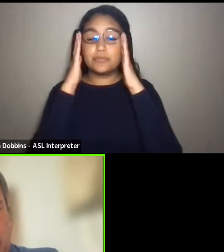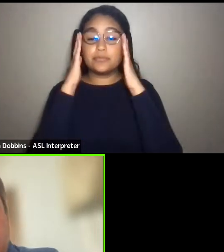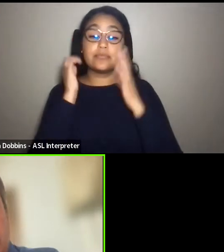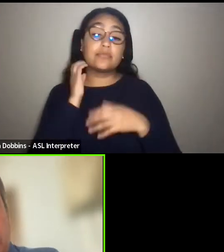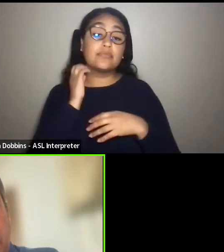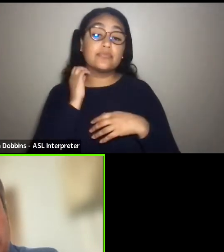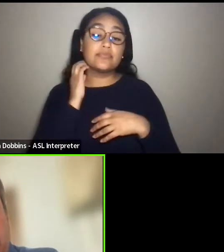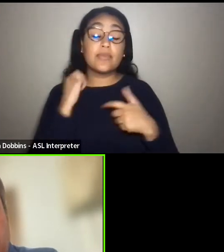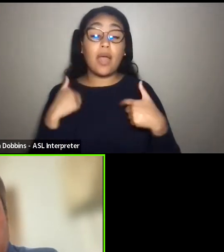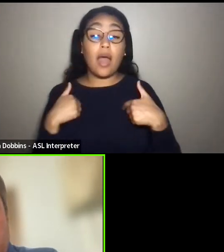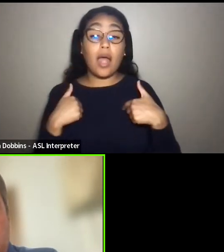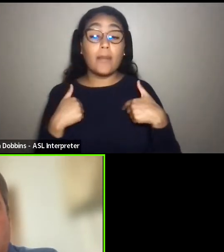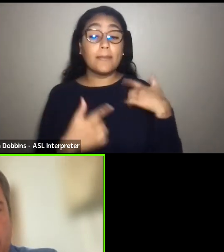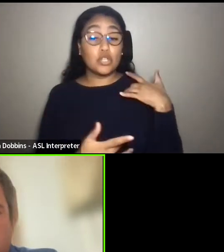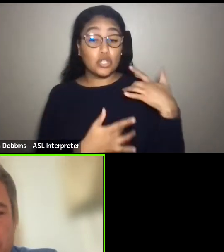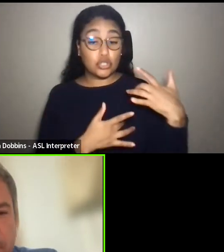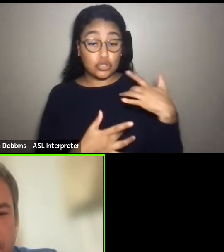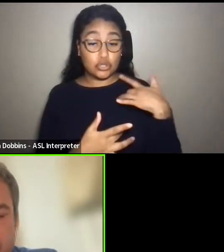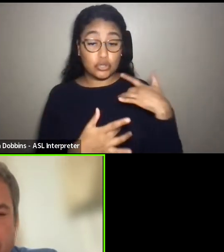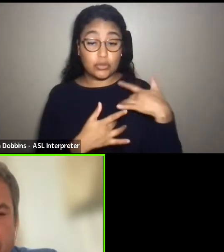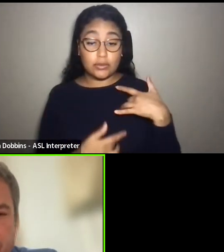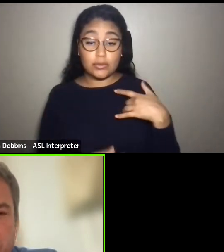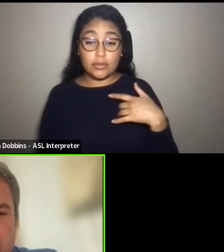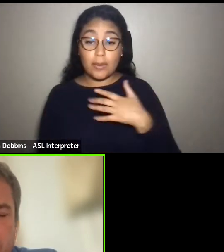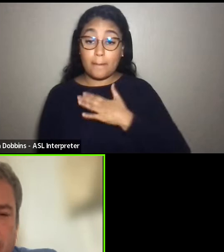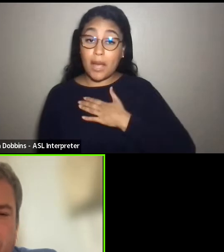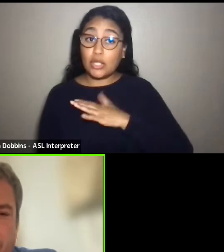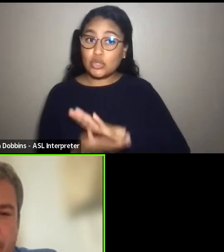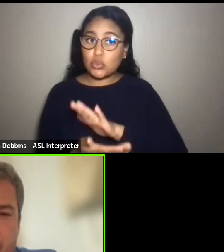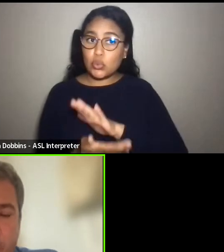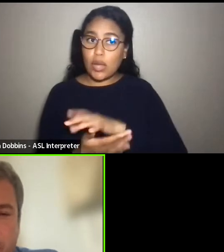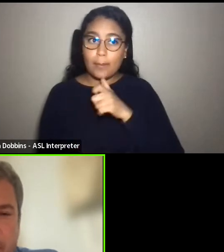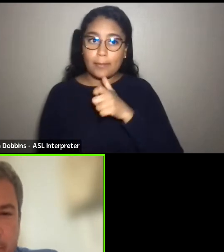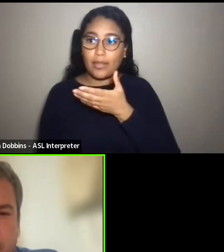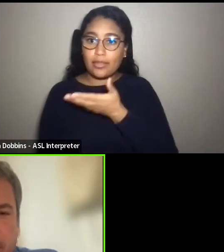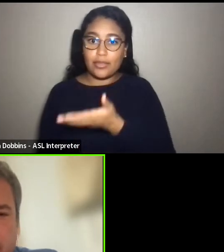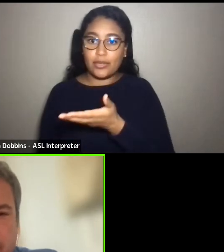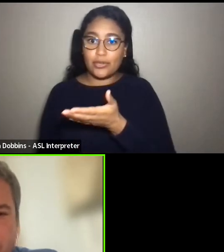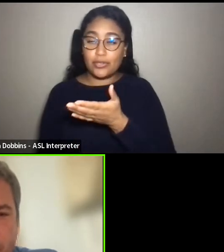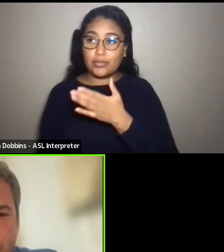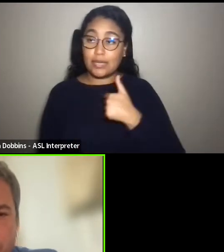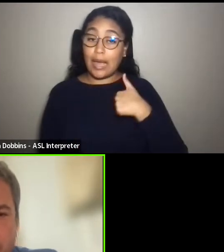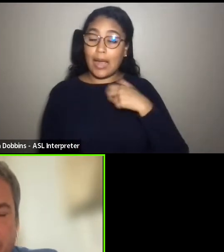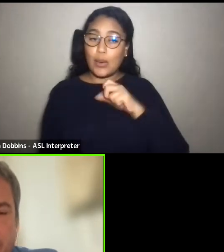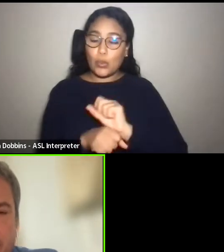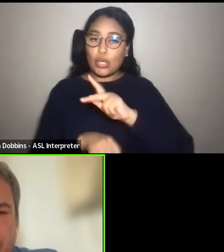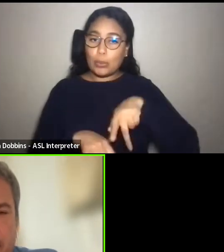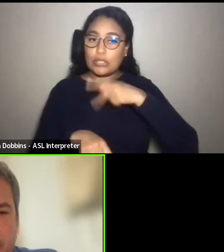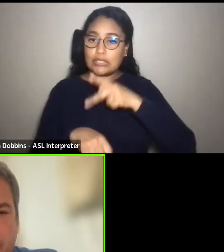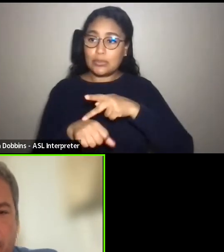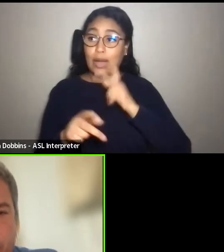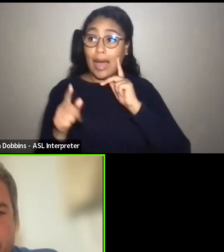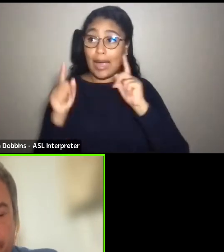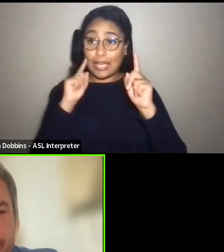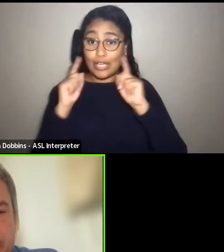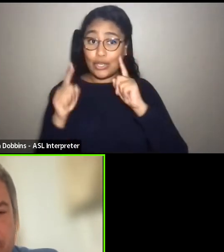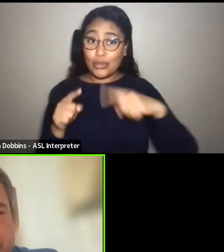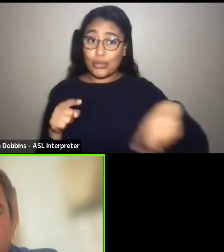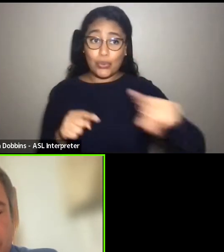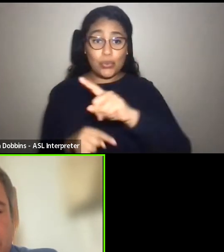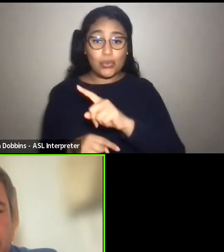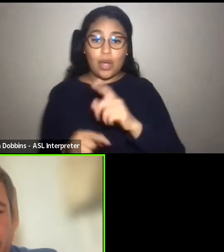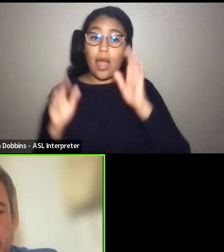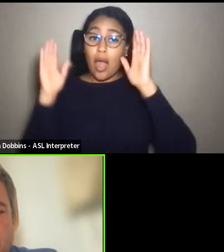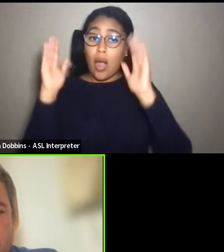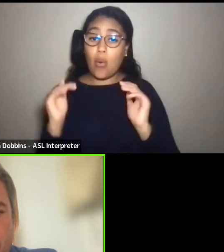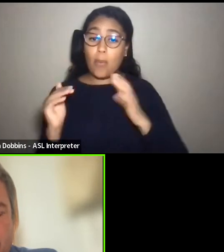I'm concerned as a principal. I'm not at my school, and I hear what everybody is saying in the room, and I hope my